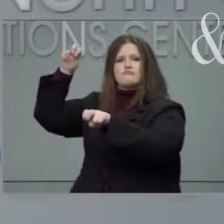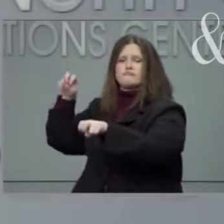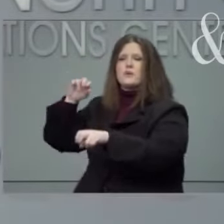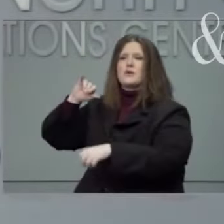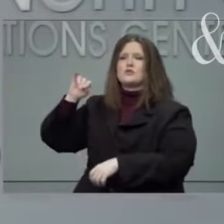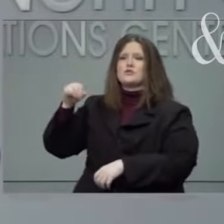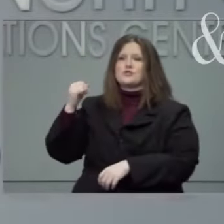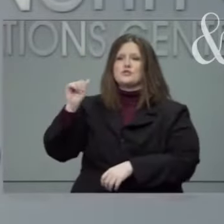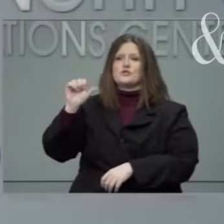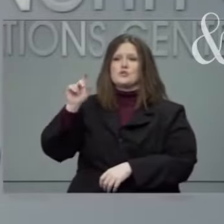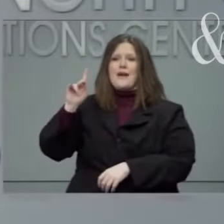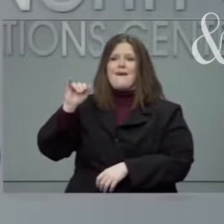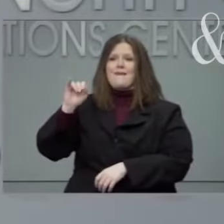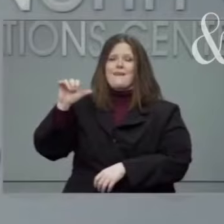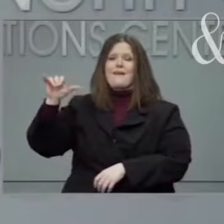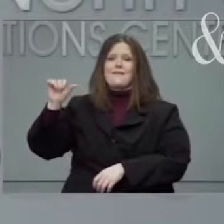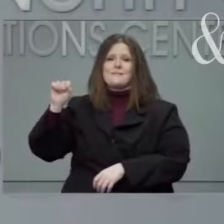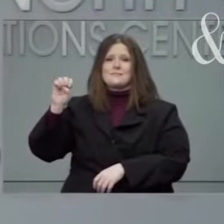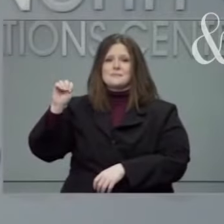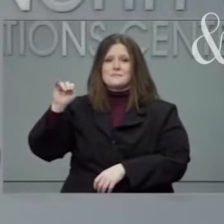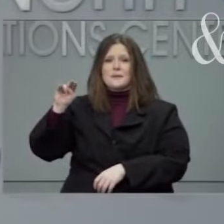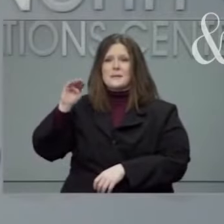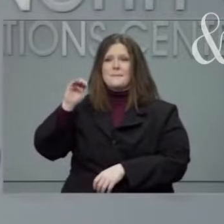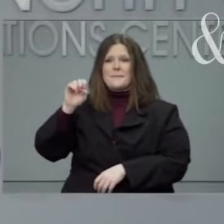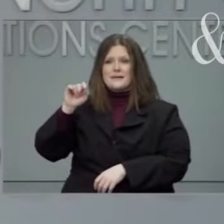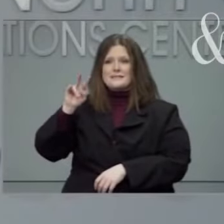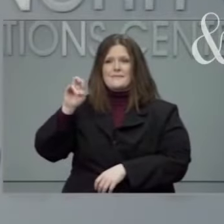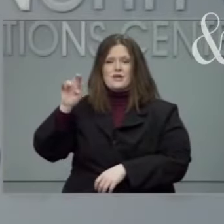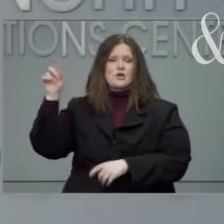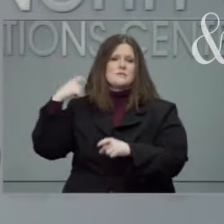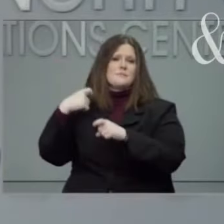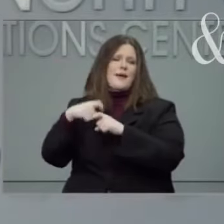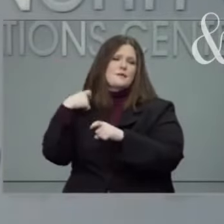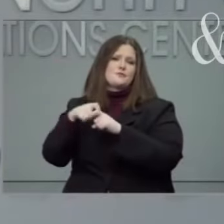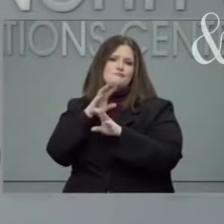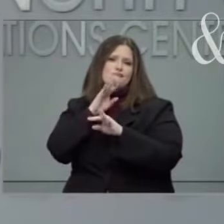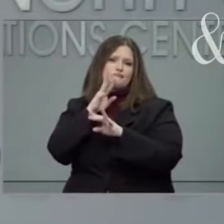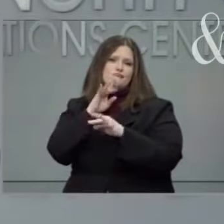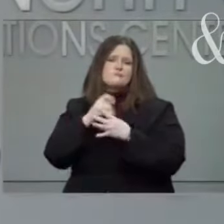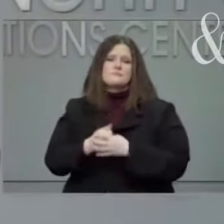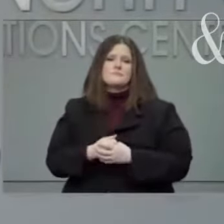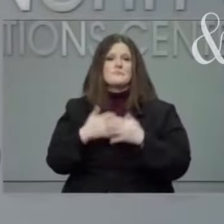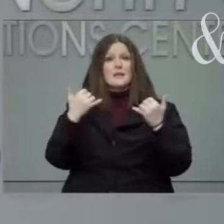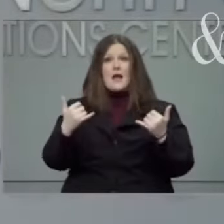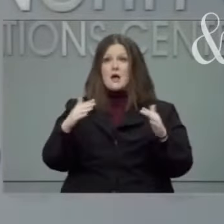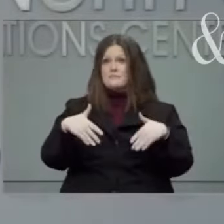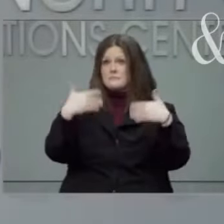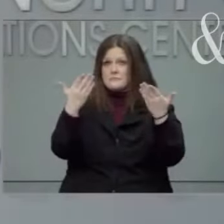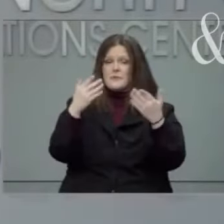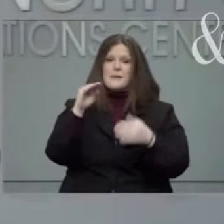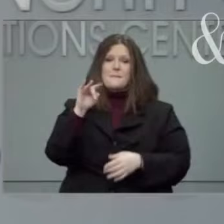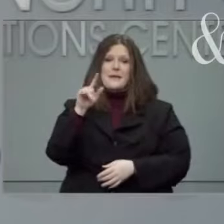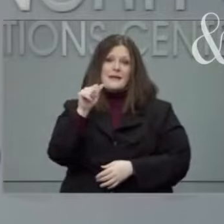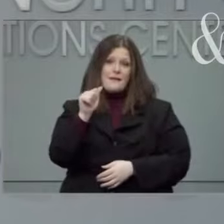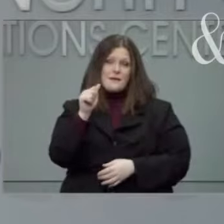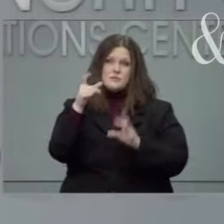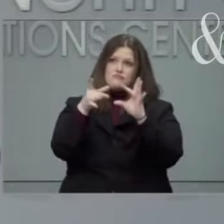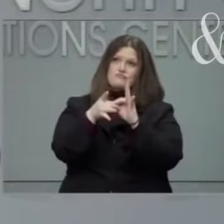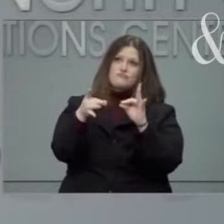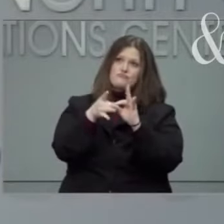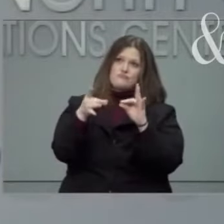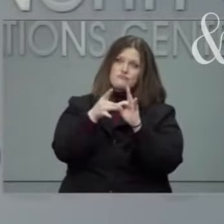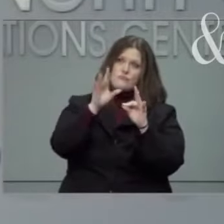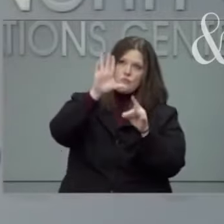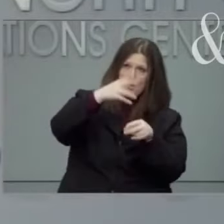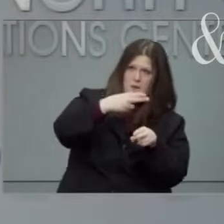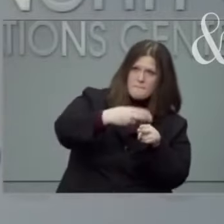Jackie Mativier are our Spanish language interpreters. We'll now take questions from the media. If you can give